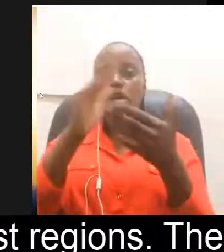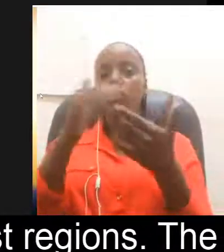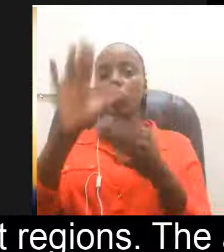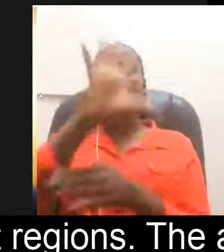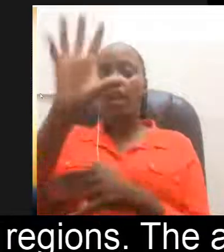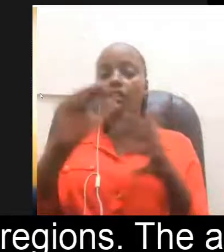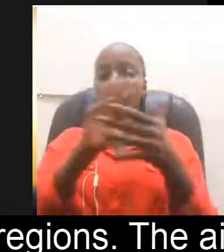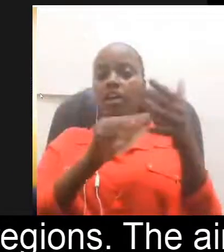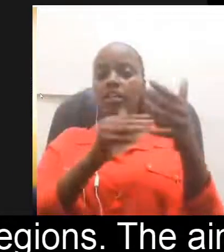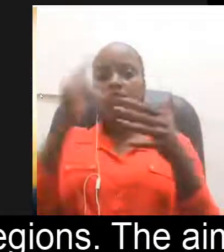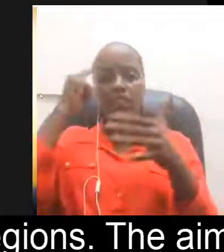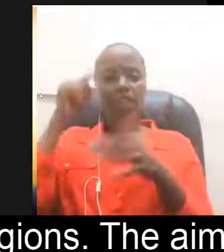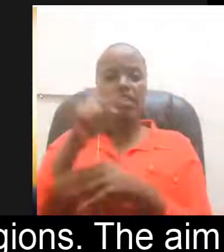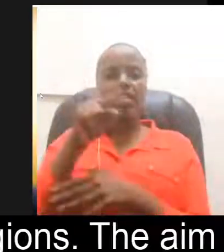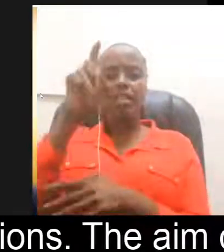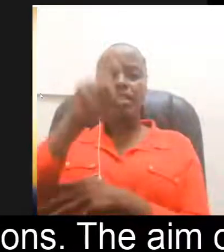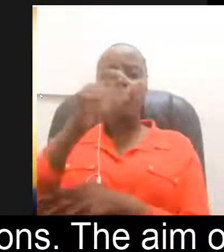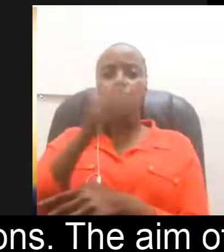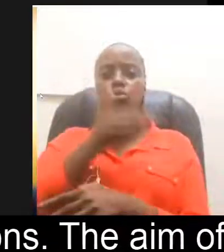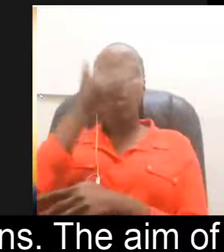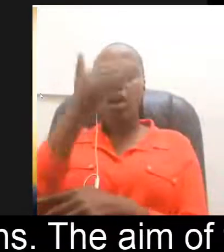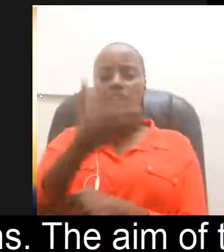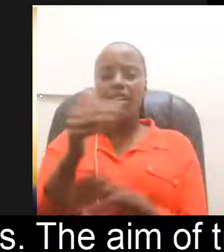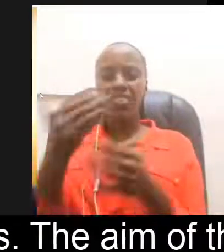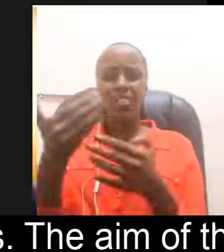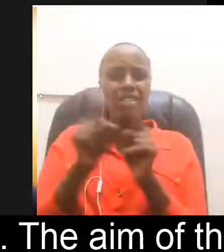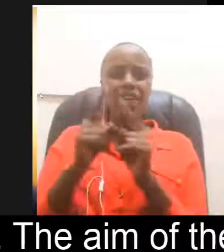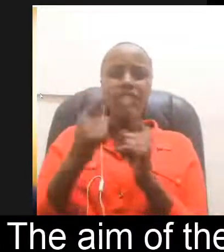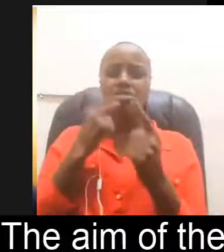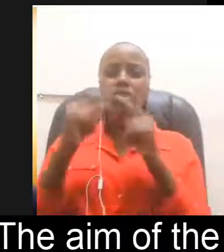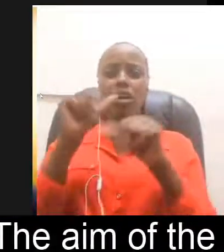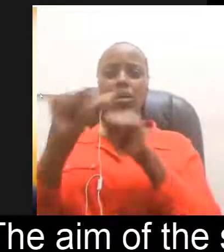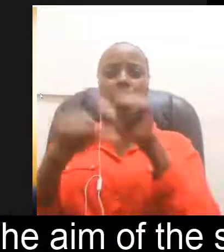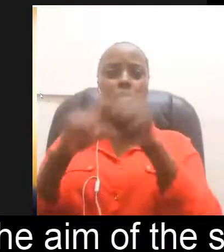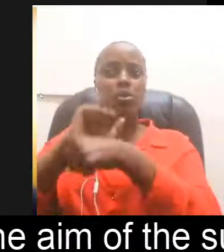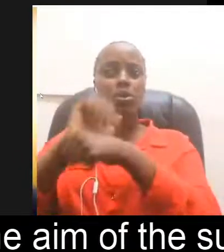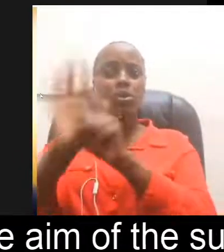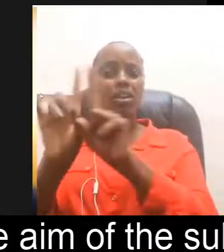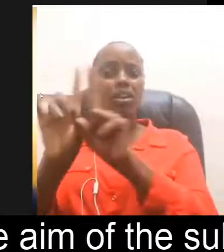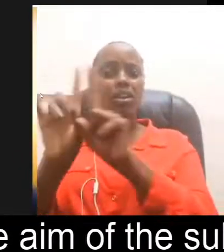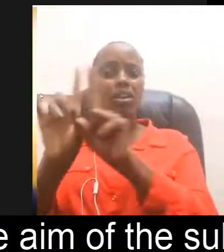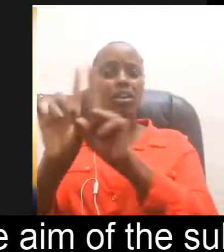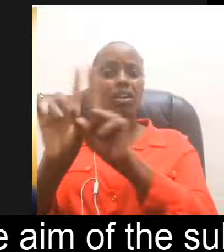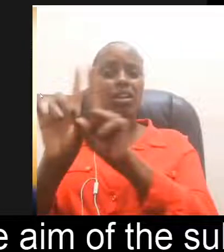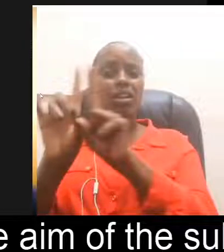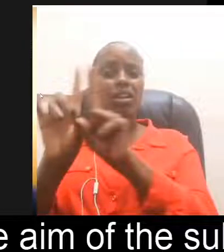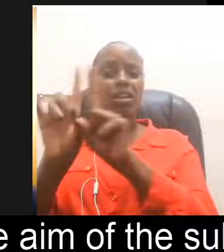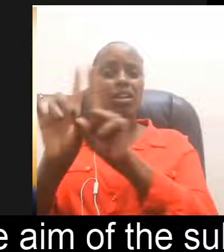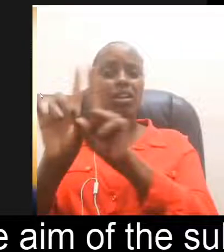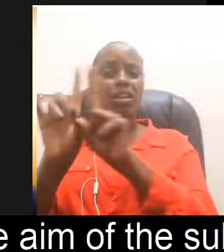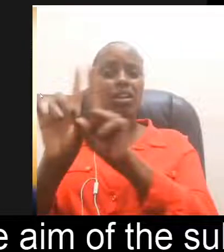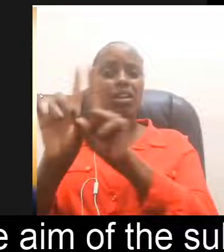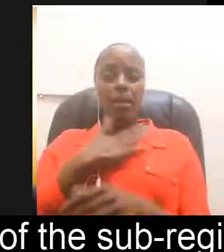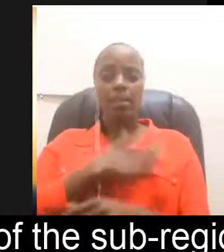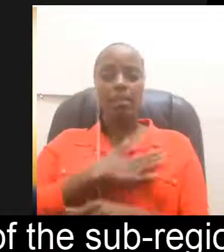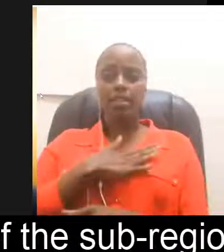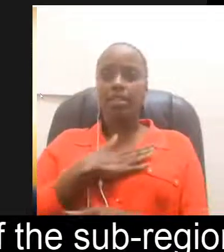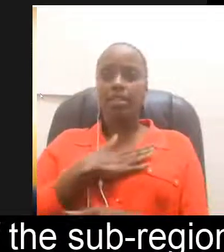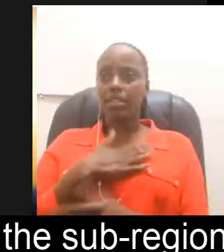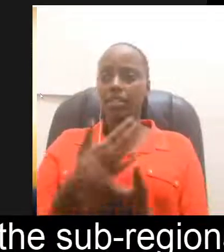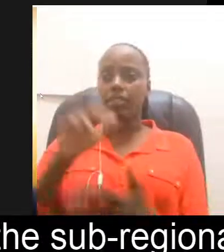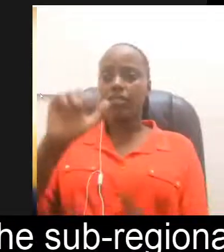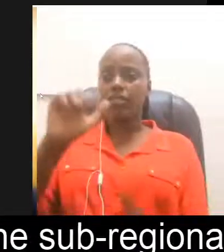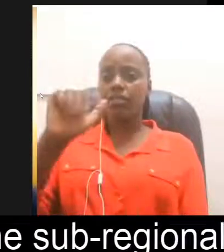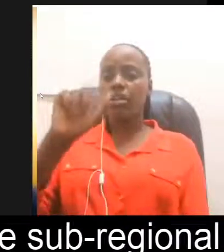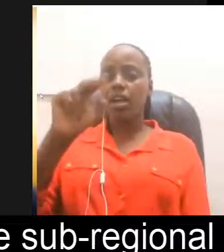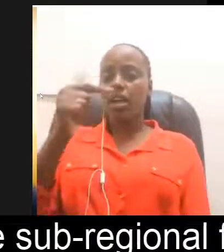I think that's what I should be answering. Or am I talking also about COVID? Guide me, Annette, so that I know